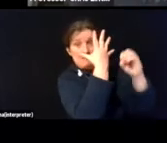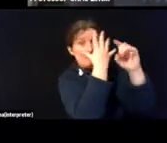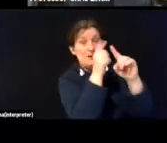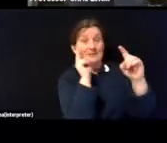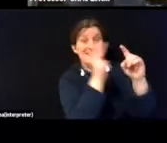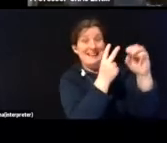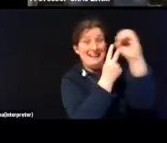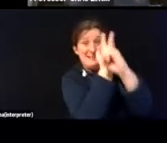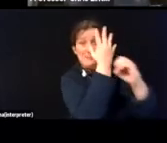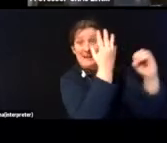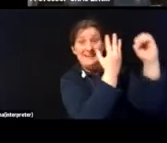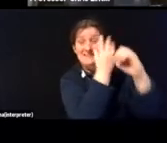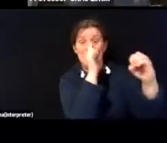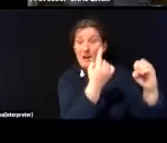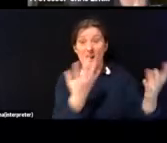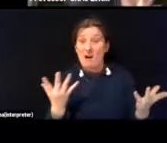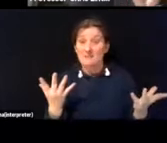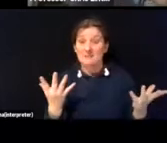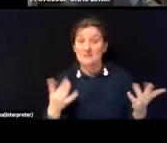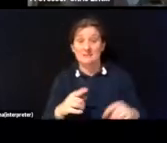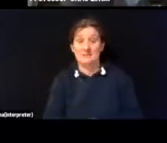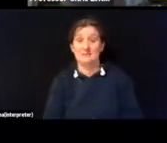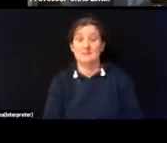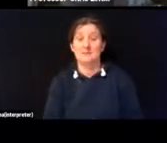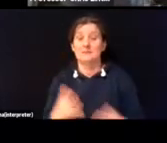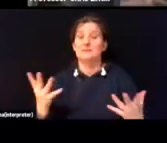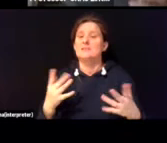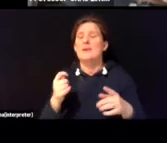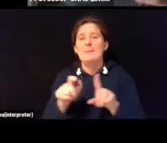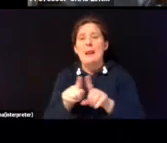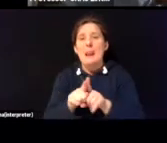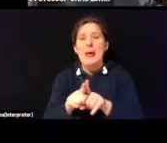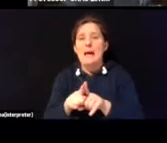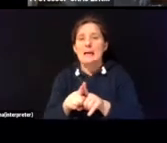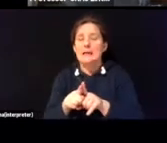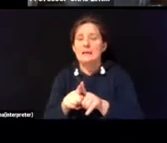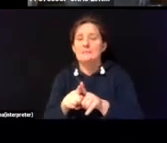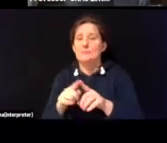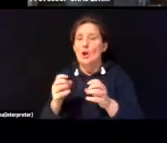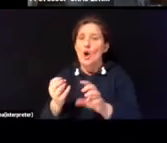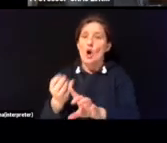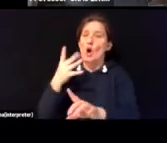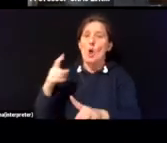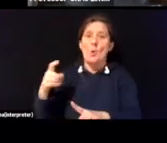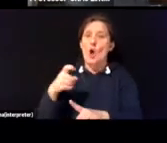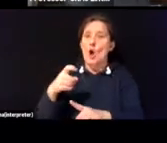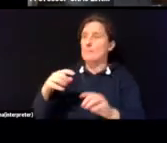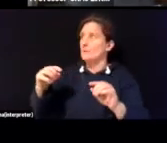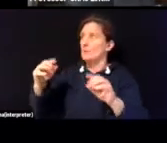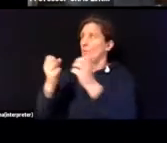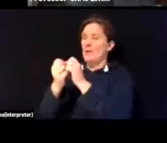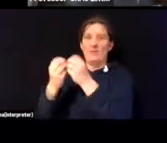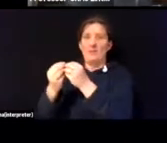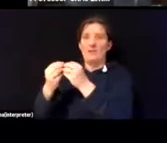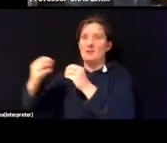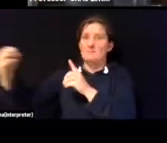trick and getting rid of the light from the star. Rather like trying to see a glowworm flying in front of a stadium floodlight from a distance